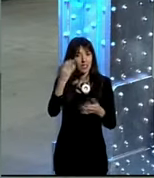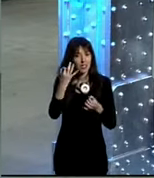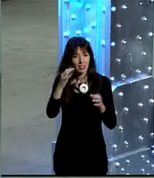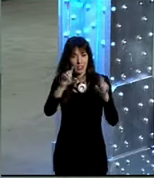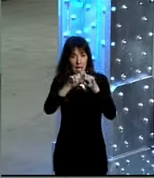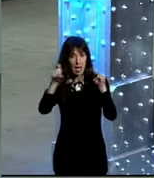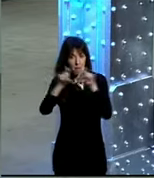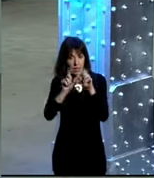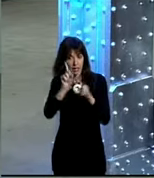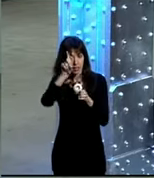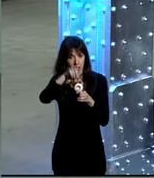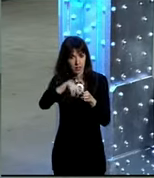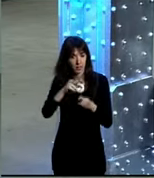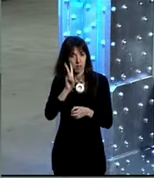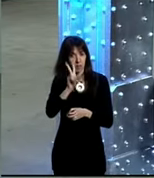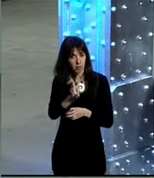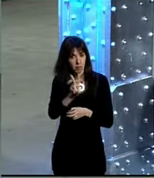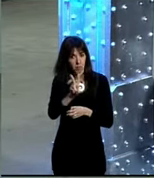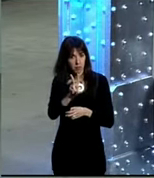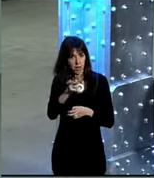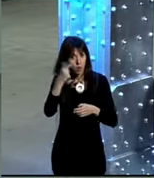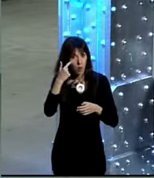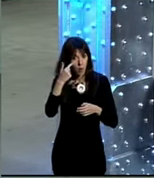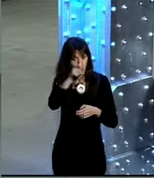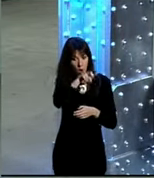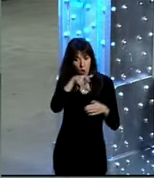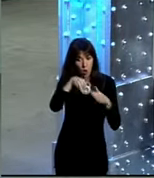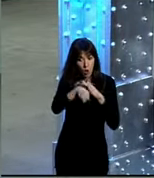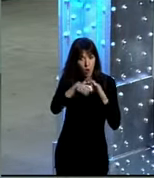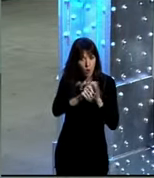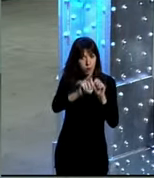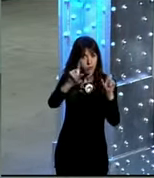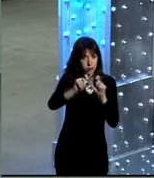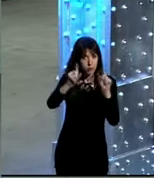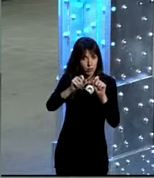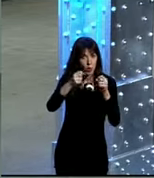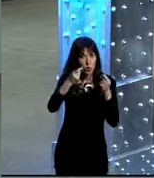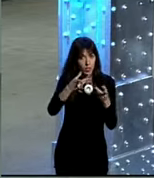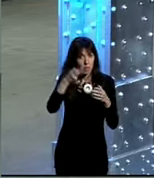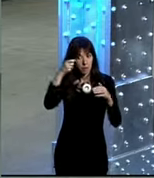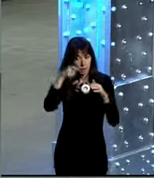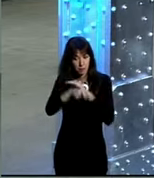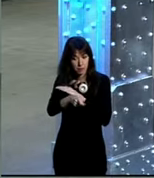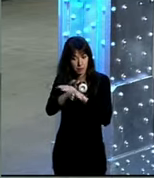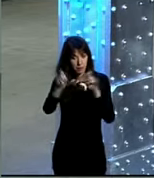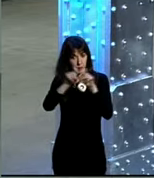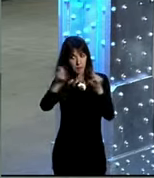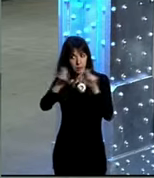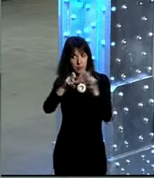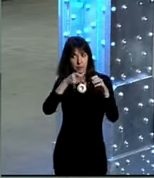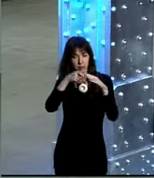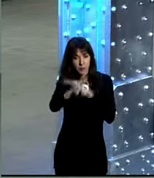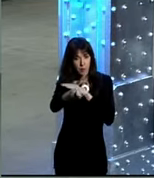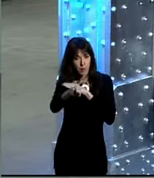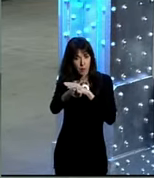and job applications skyrocket during this campaign. One of the companies had as many job applications in 2 weeks as they